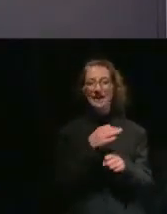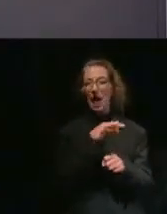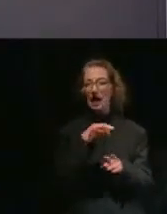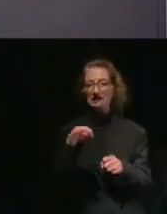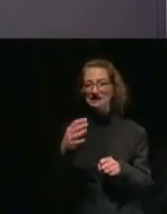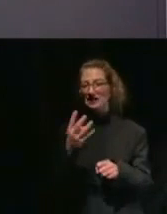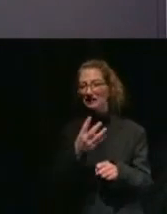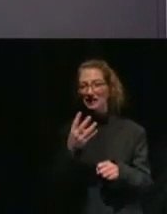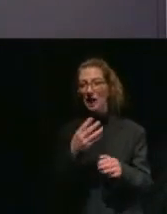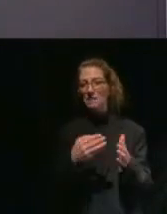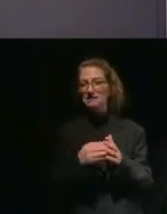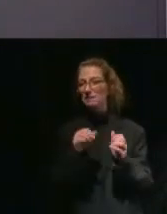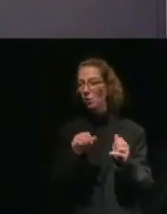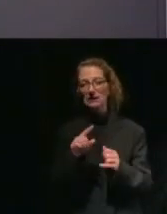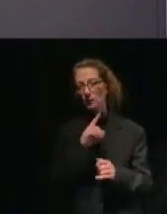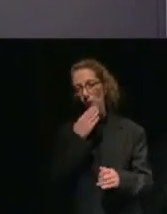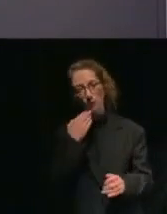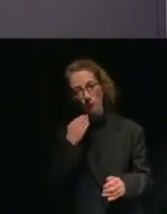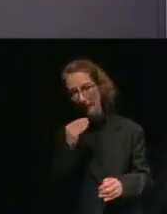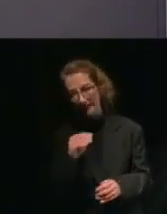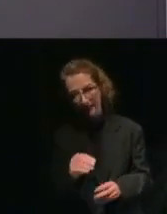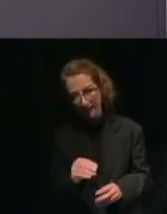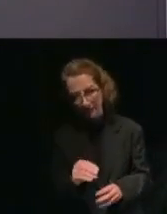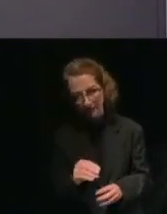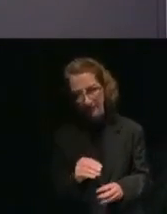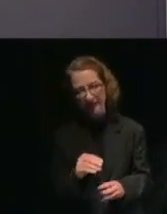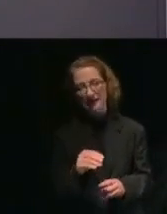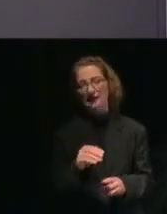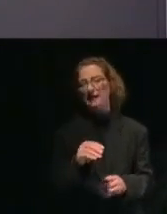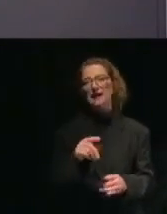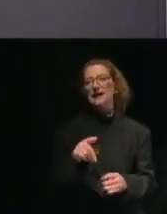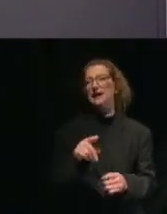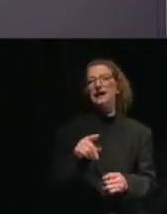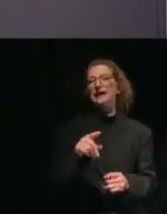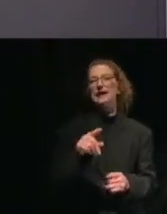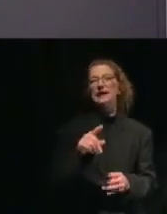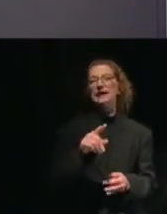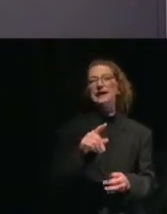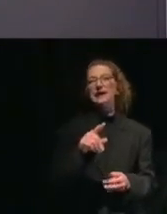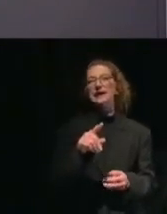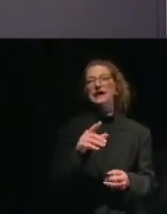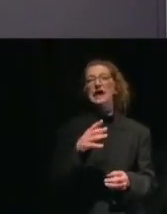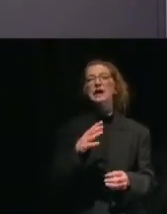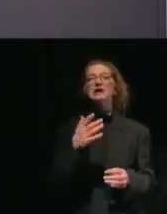And with each of these, we asked, were you, with these income